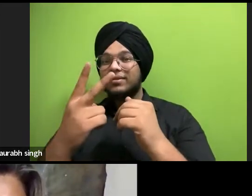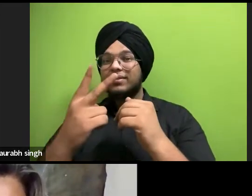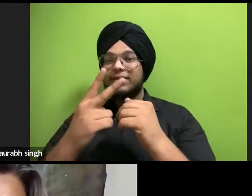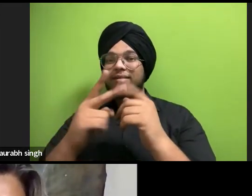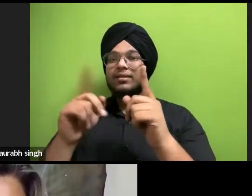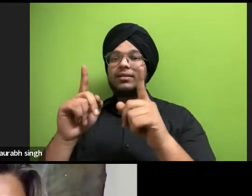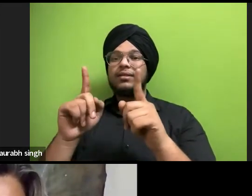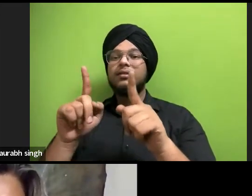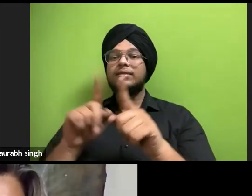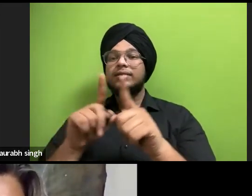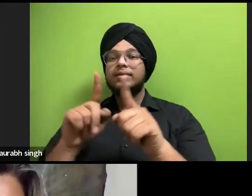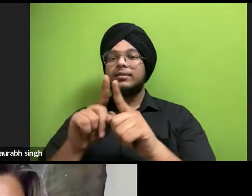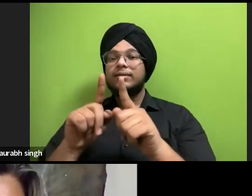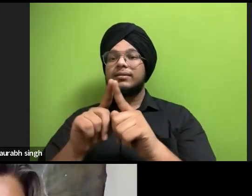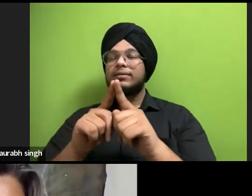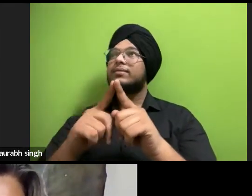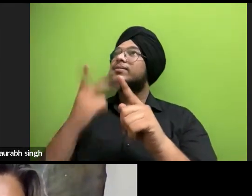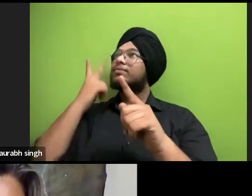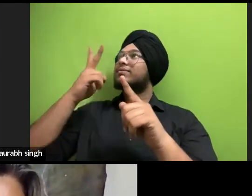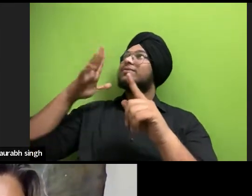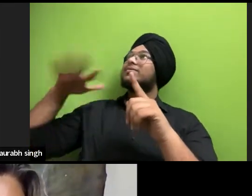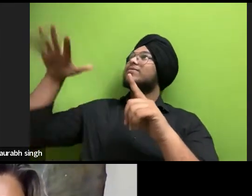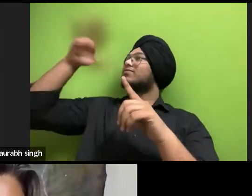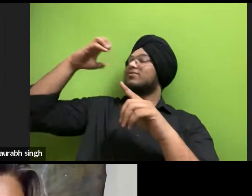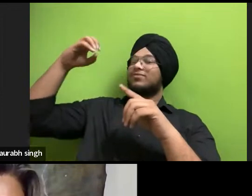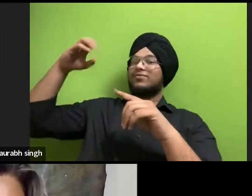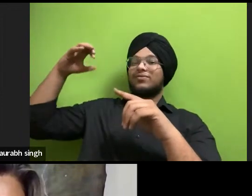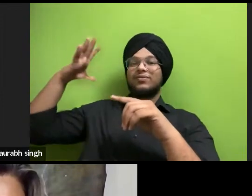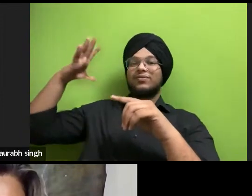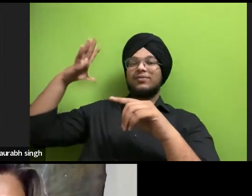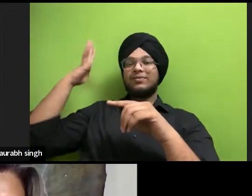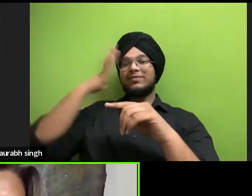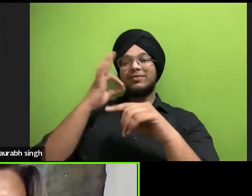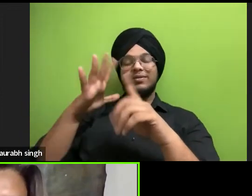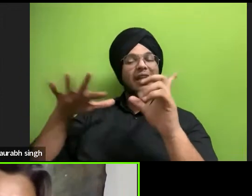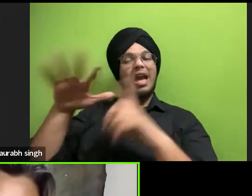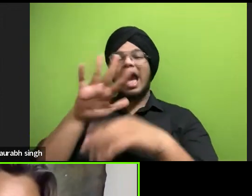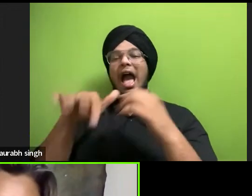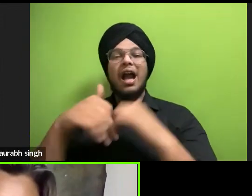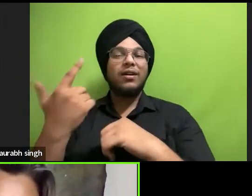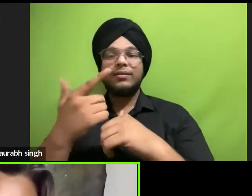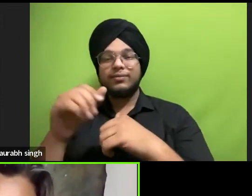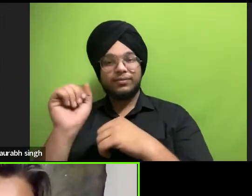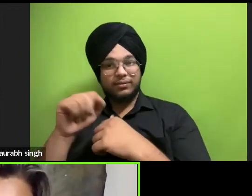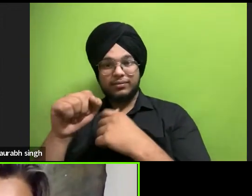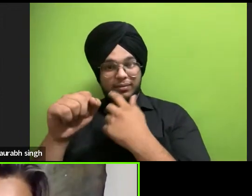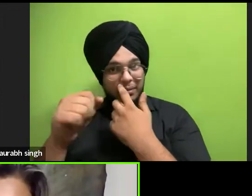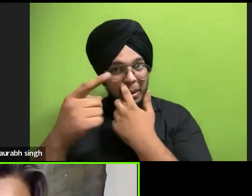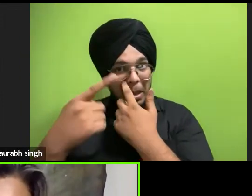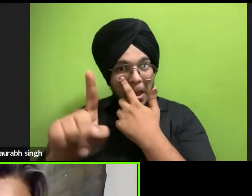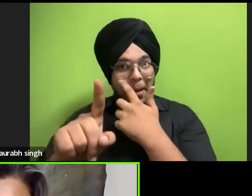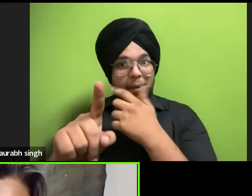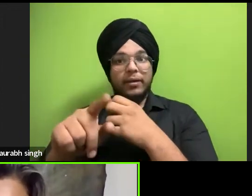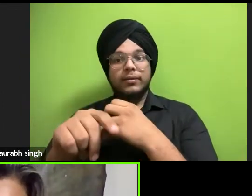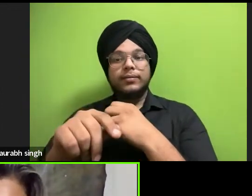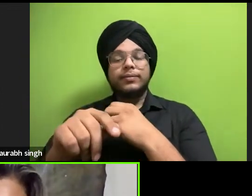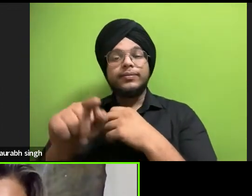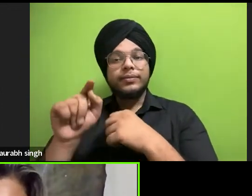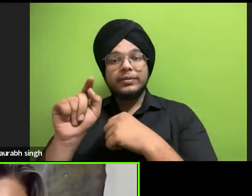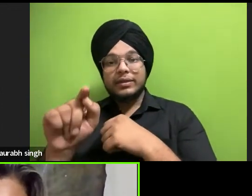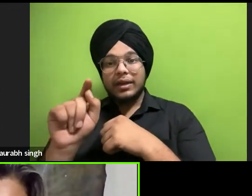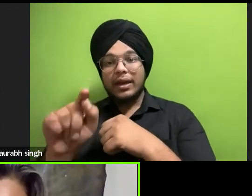dominates the skyline in that area, right? In the whole Kowloon section. Yes, that's right. You know,